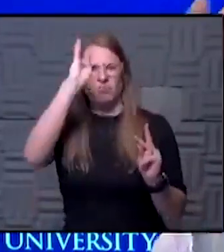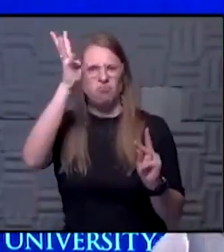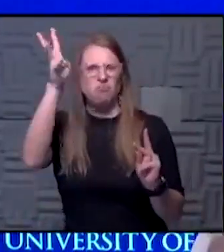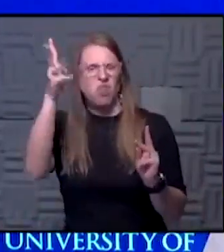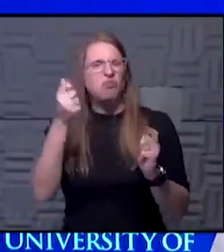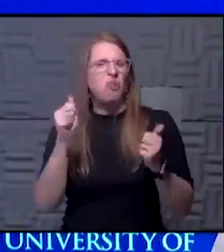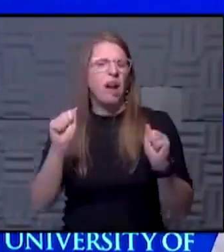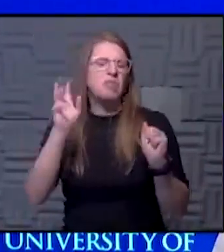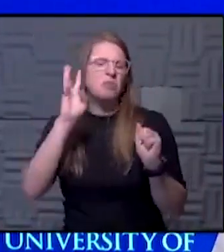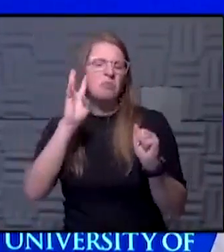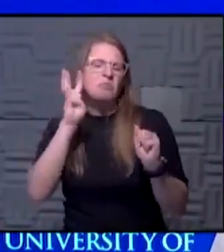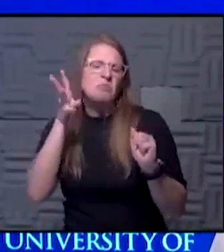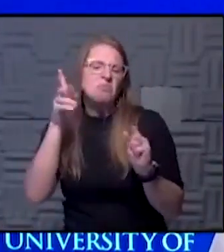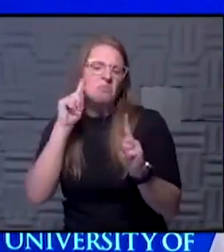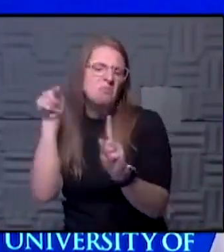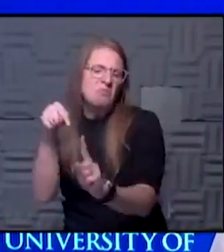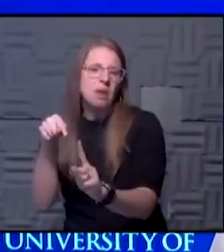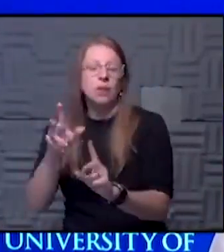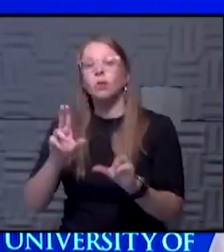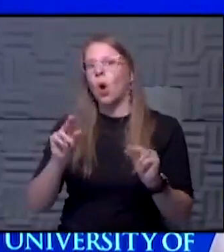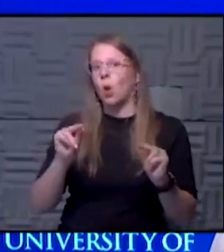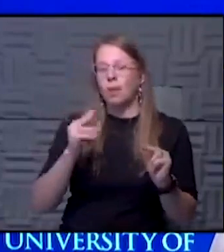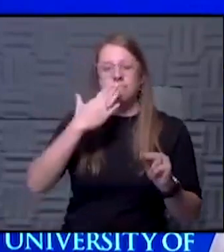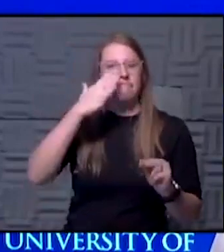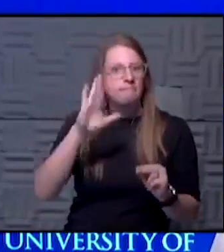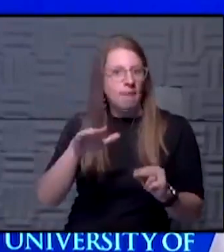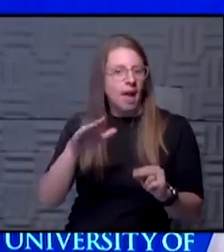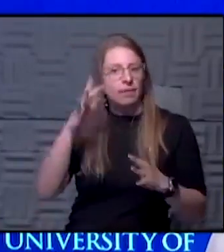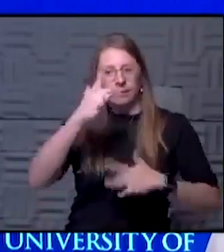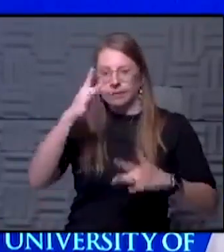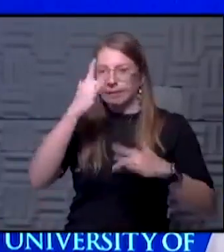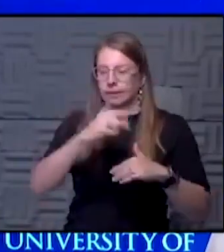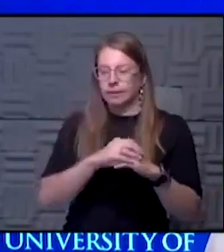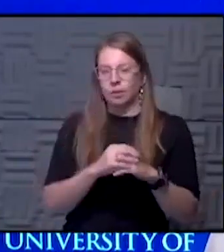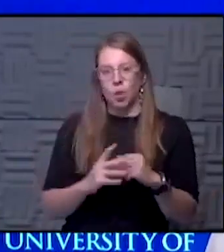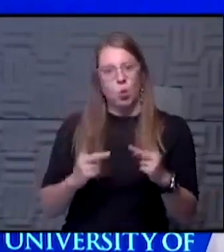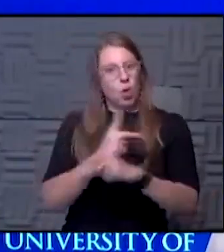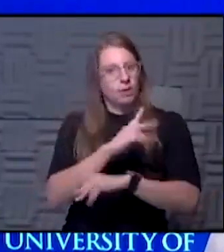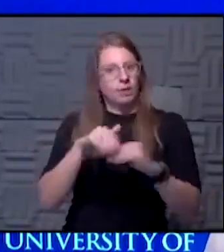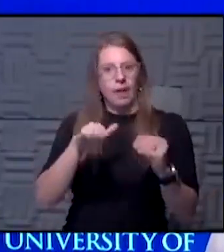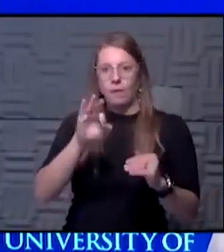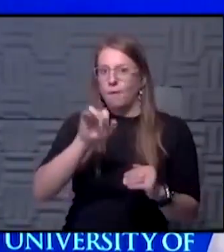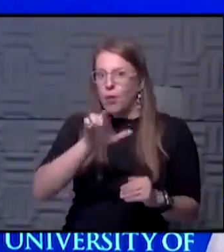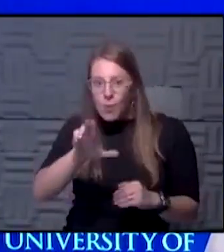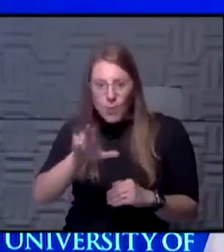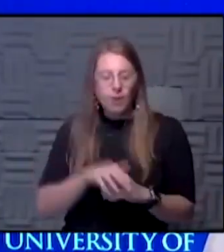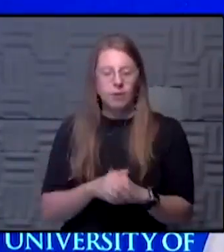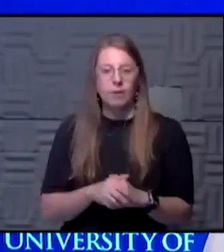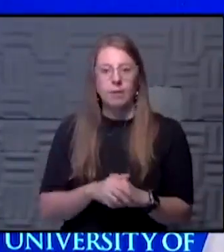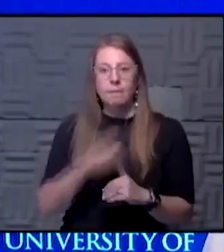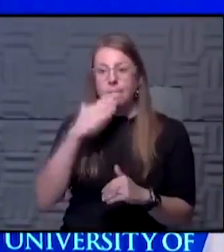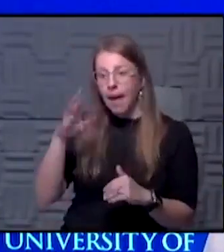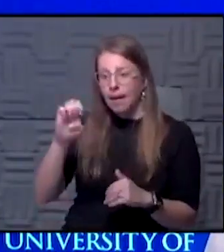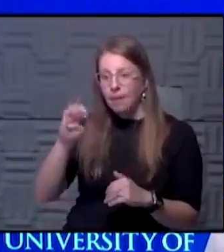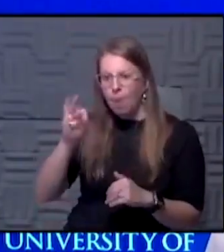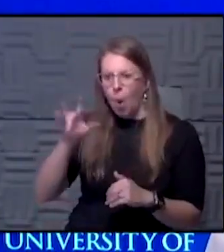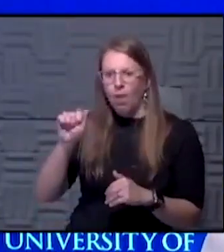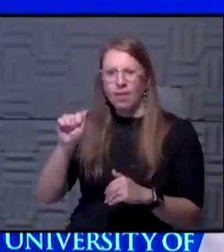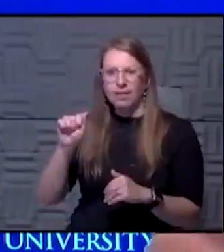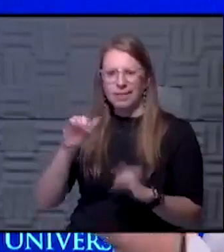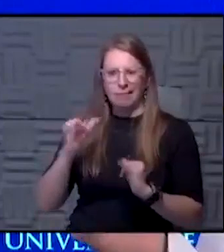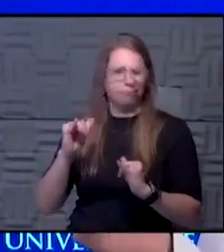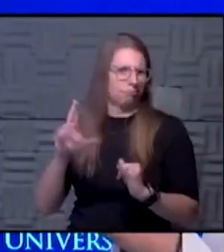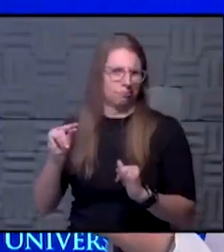Oh, you're trying to make it about. No. This is a bad disease. It's bad. It's much worse than influenza. It's not as bad as Ebola. But